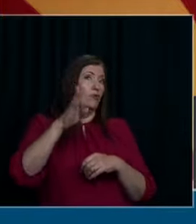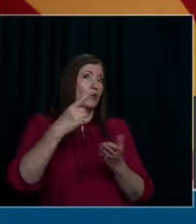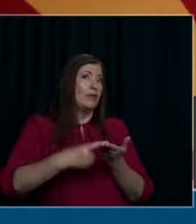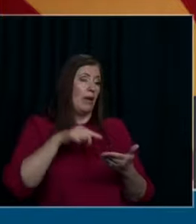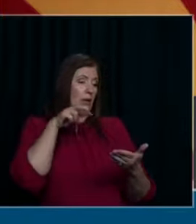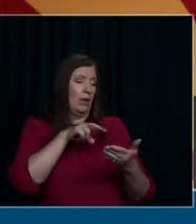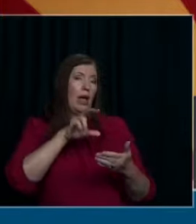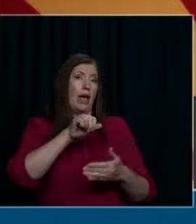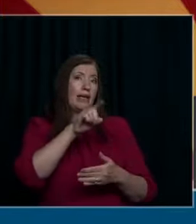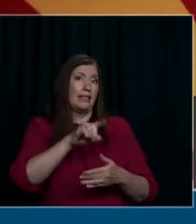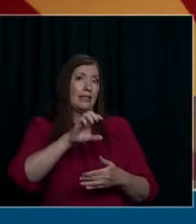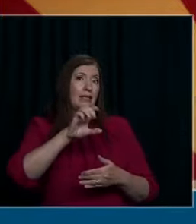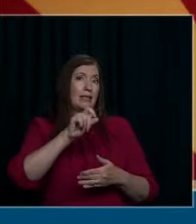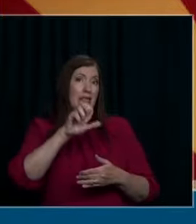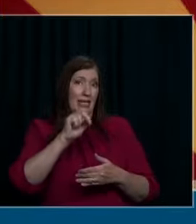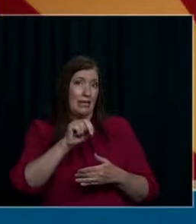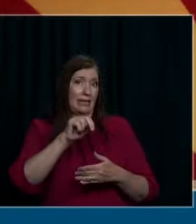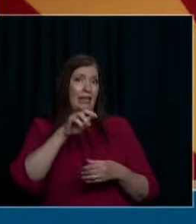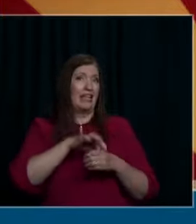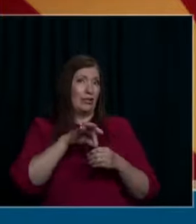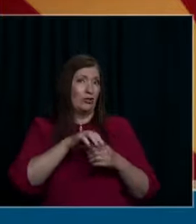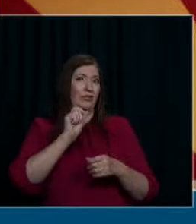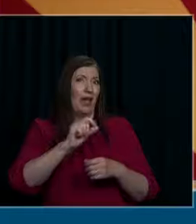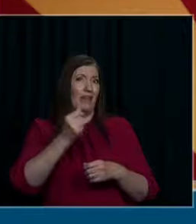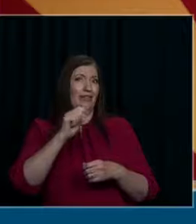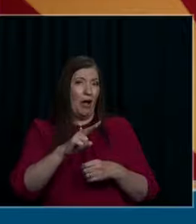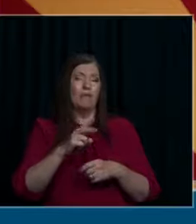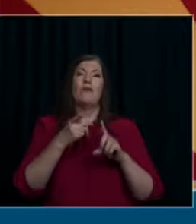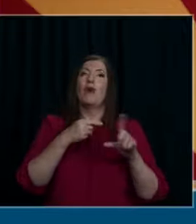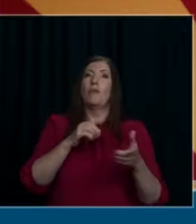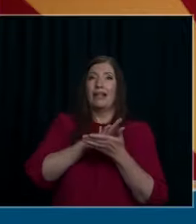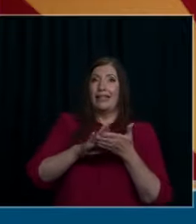to azcleanelections.gov. On behalf of our partners at Clean